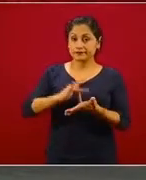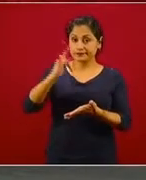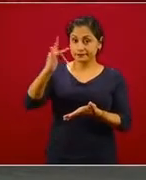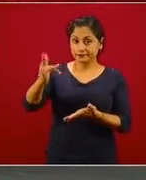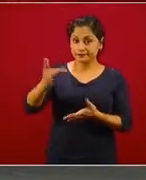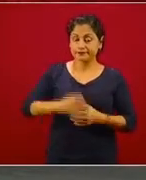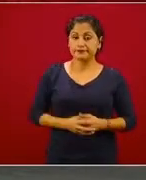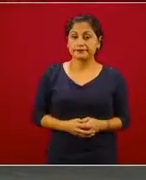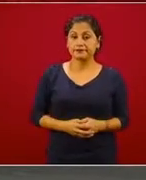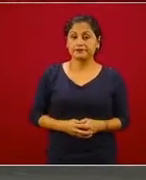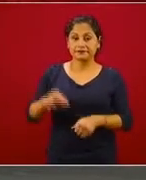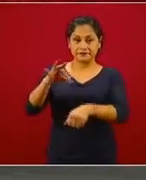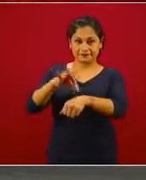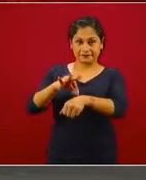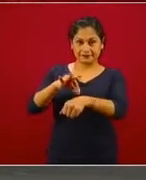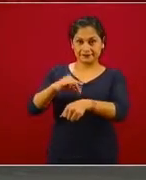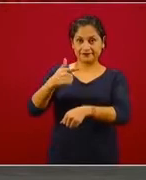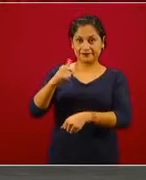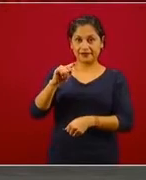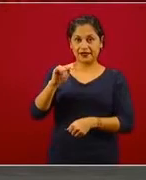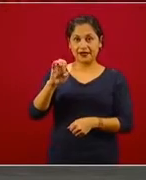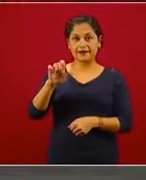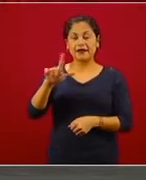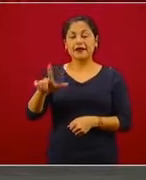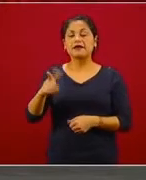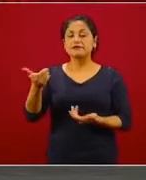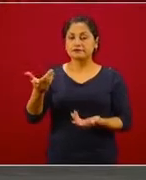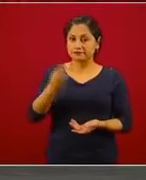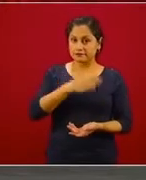for questions and answers.